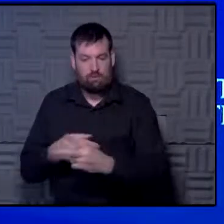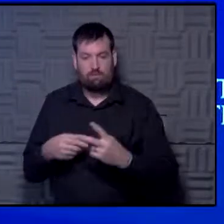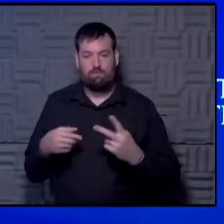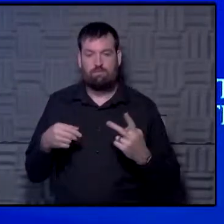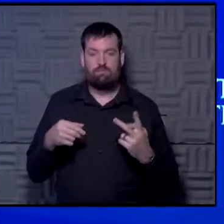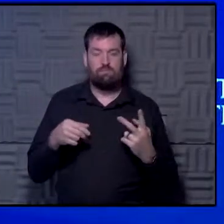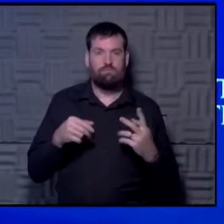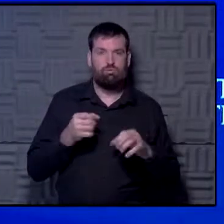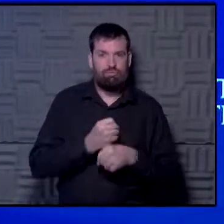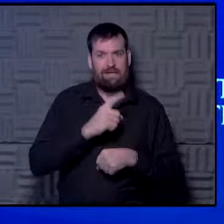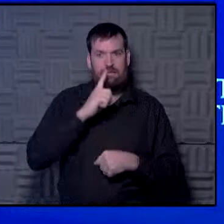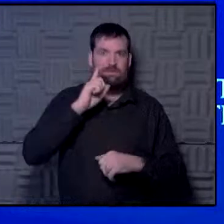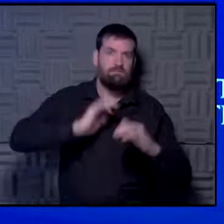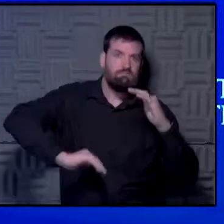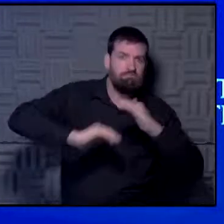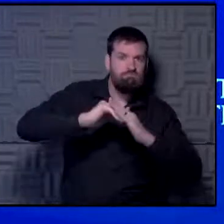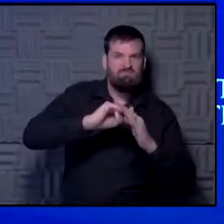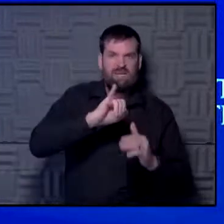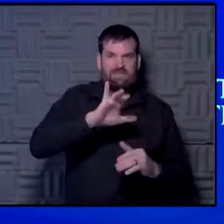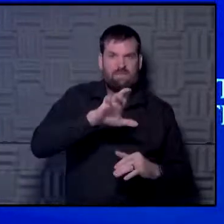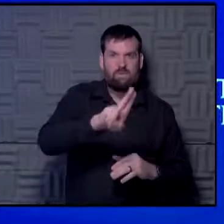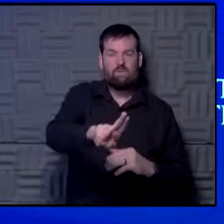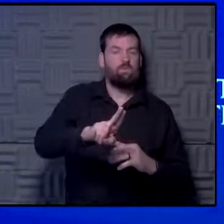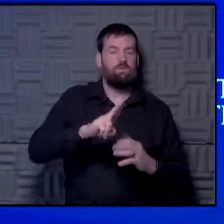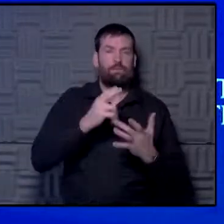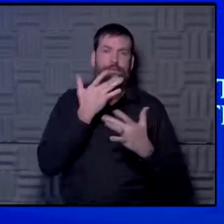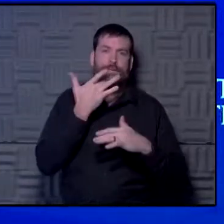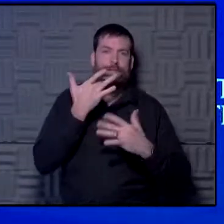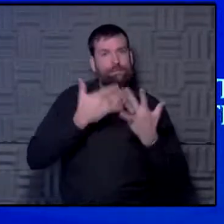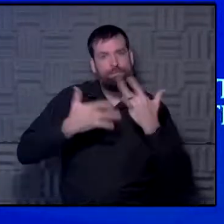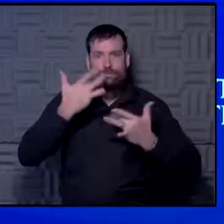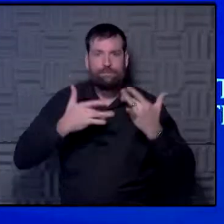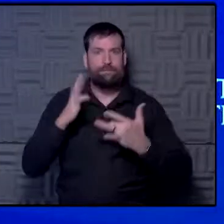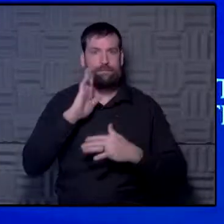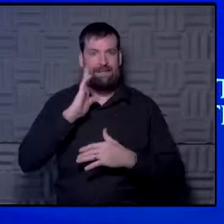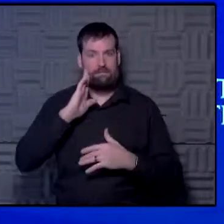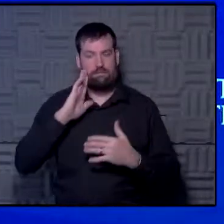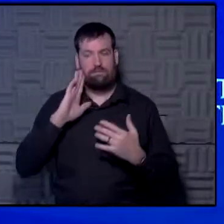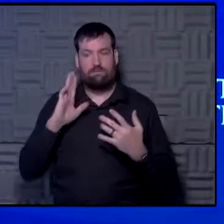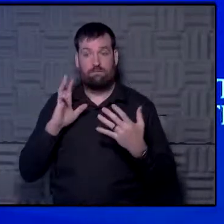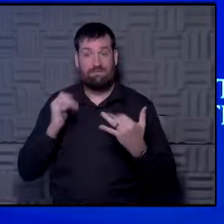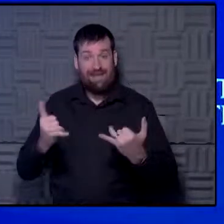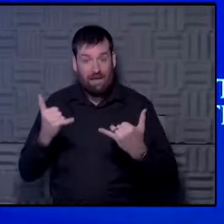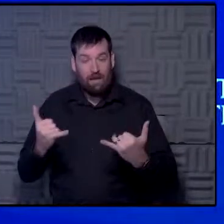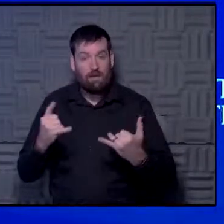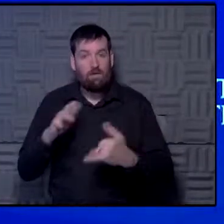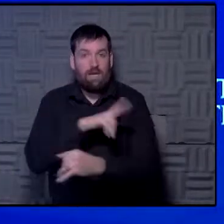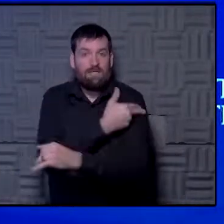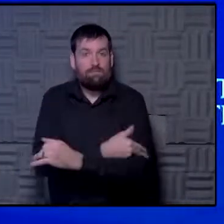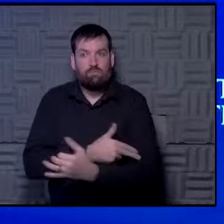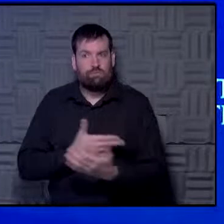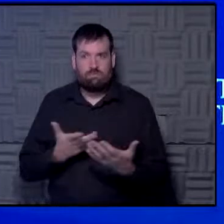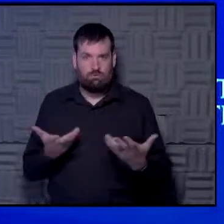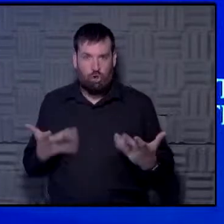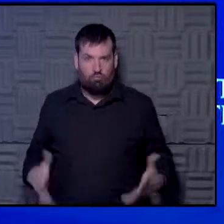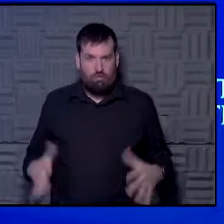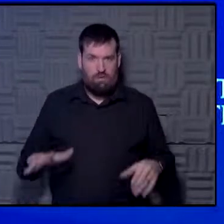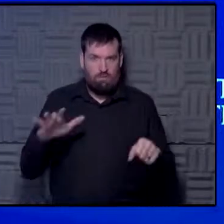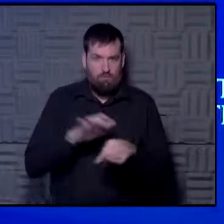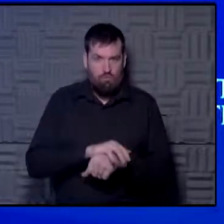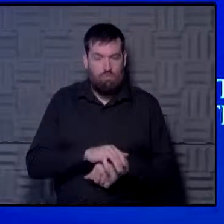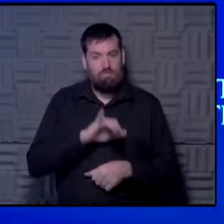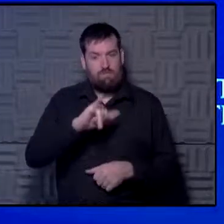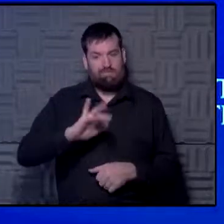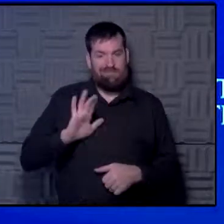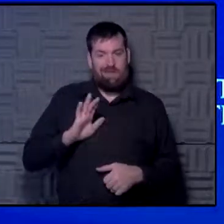then creates a problem around ICU bed capacity. And it's happening at a time of the year when the hospitals are just full. And I think that's